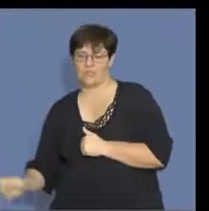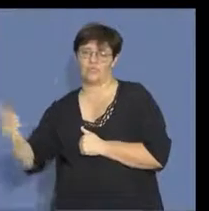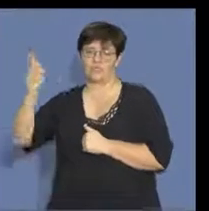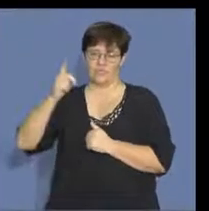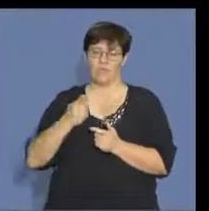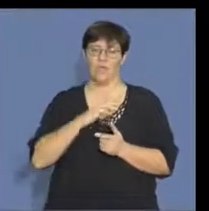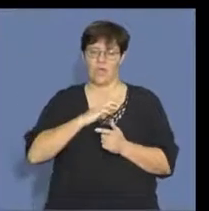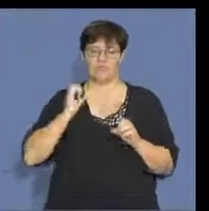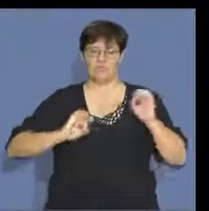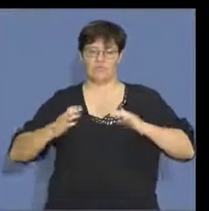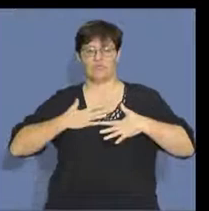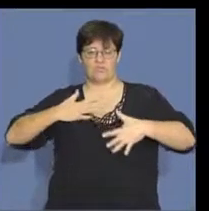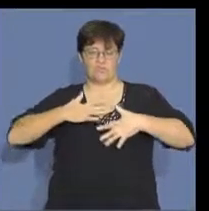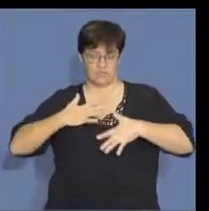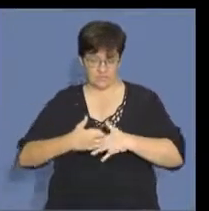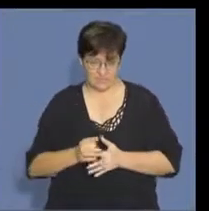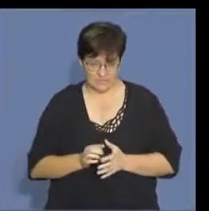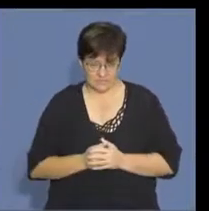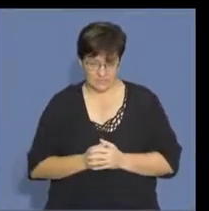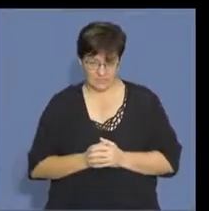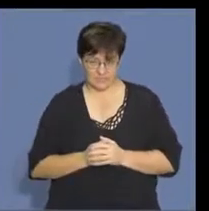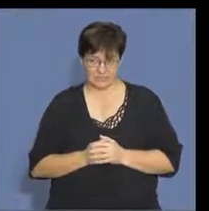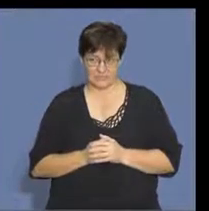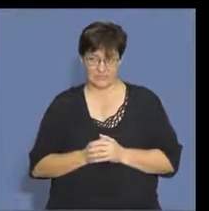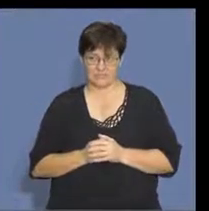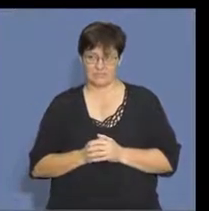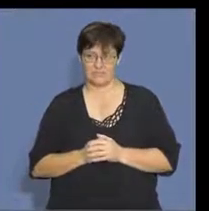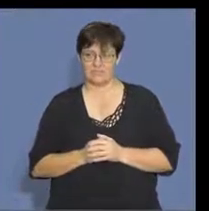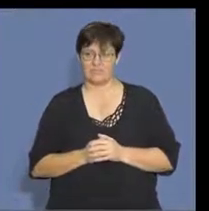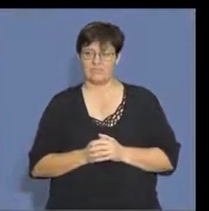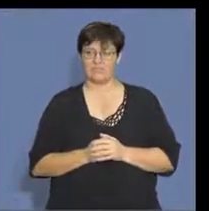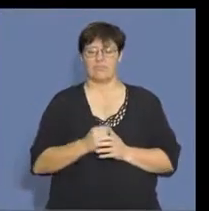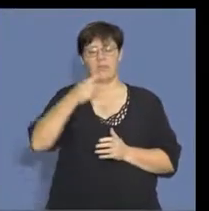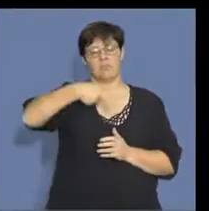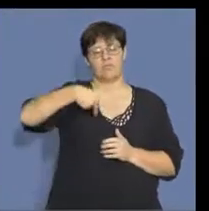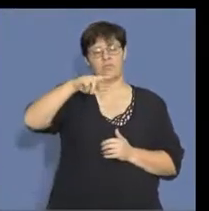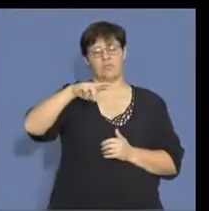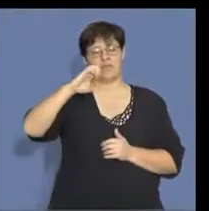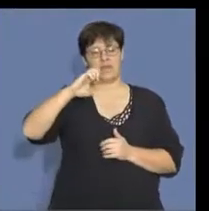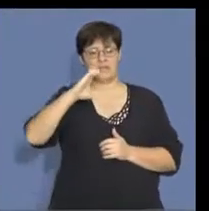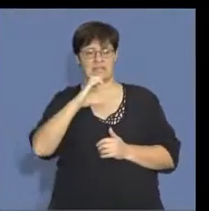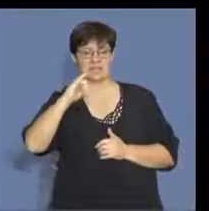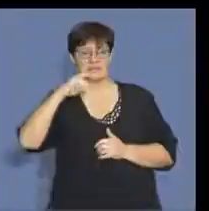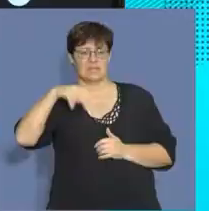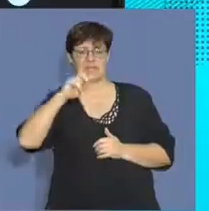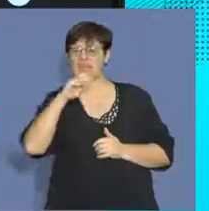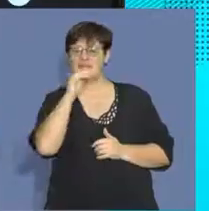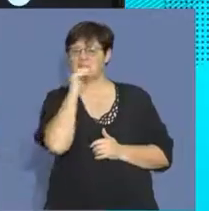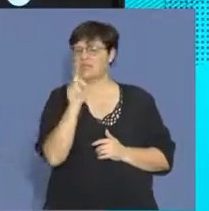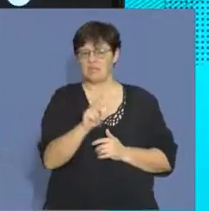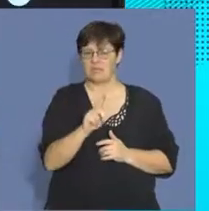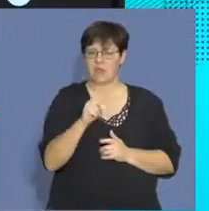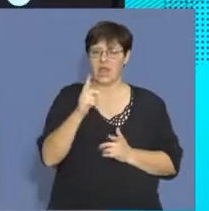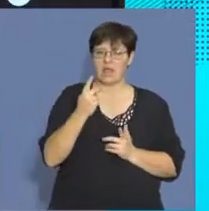known as cellular respiration. The concept of precipitate again comes from the word